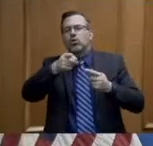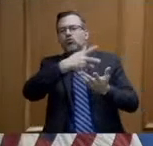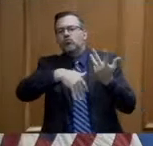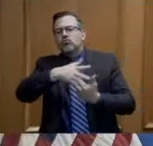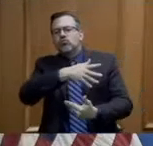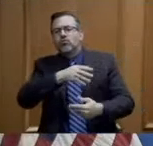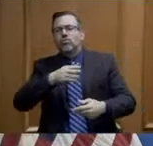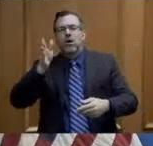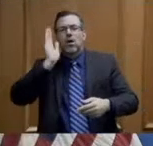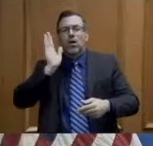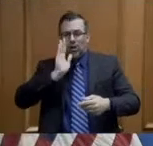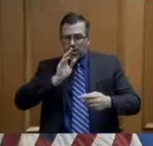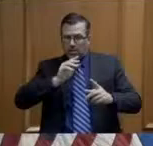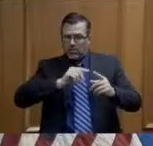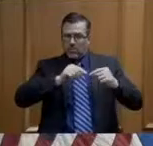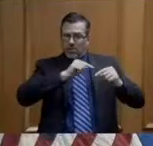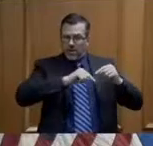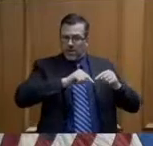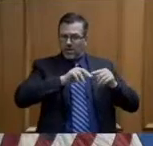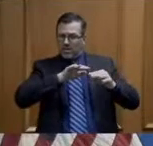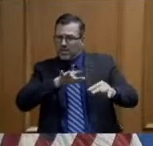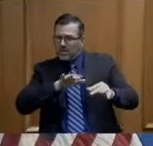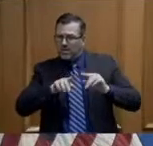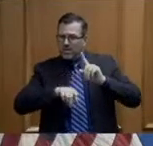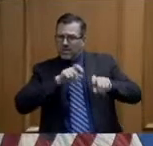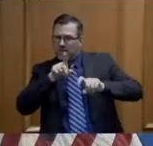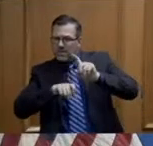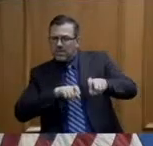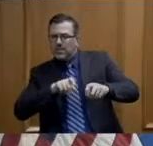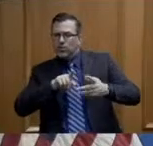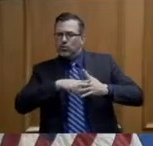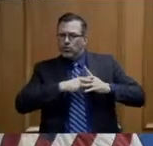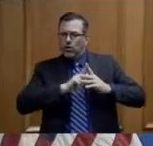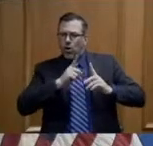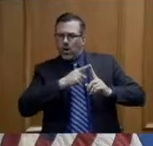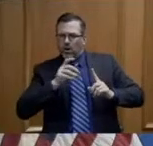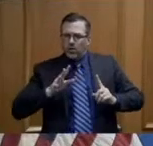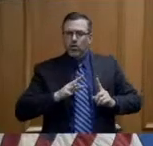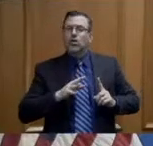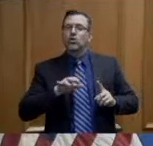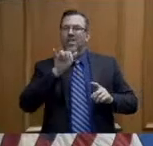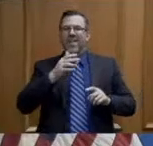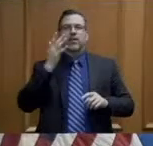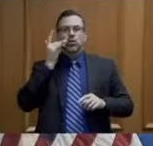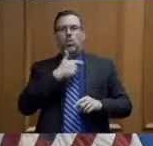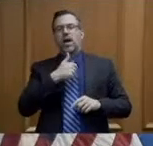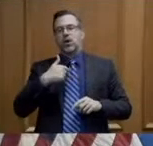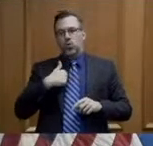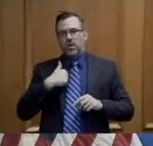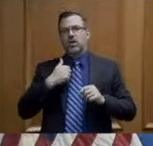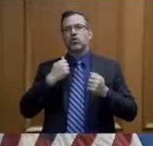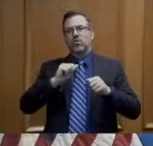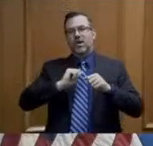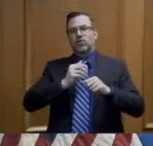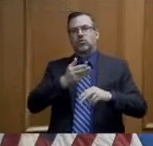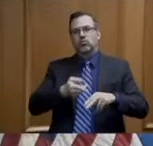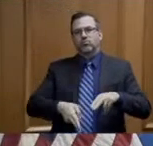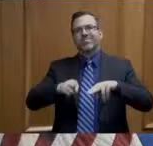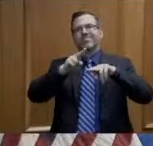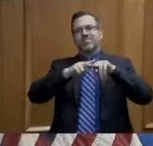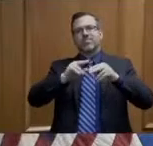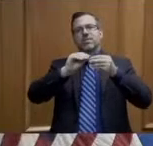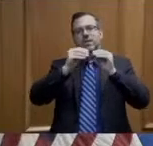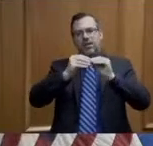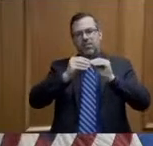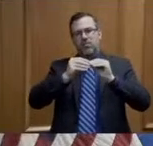partners in state government and even outside of state government to expand the number of contact tracing personnel.